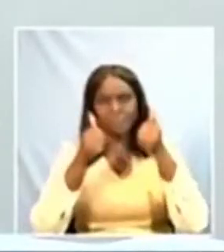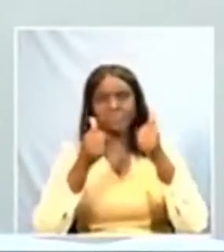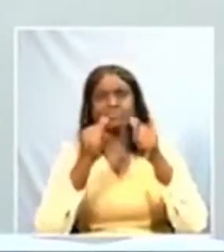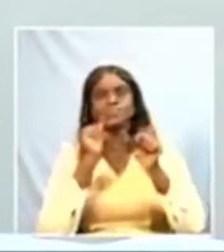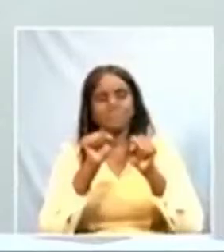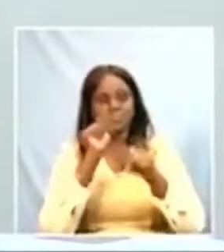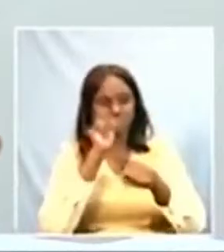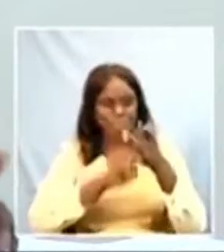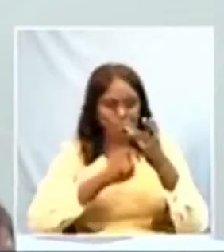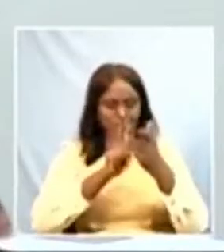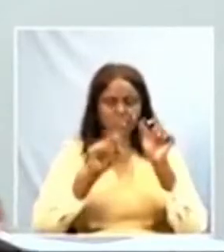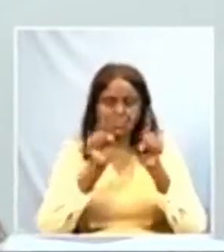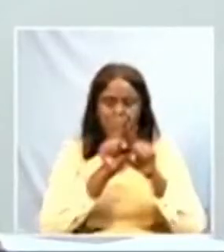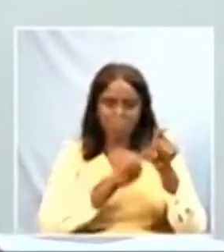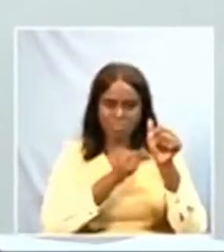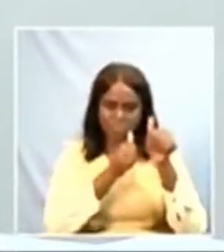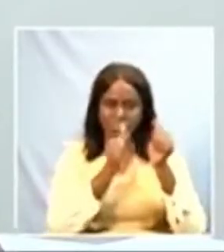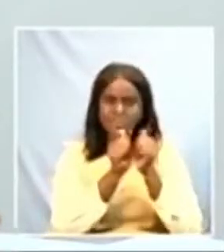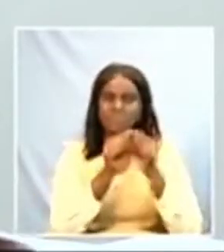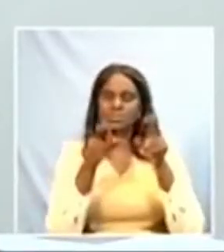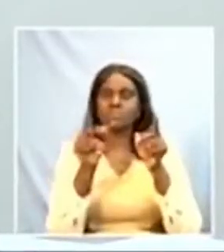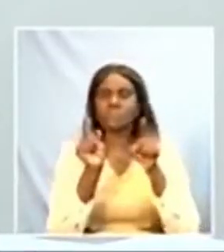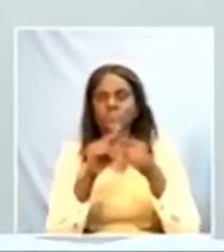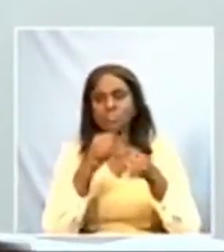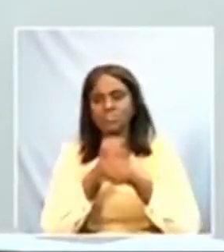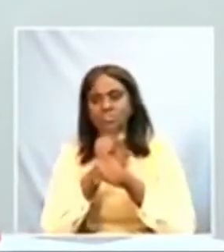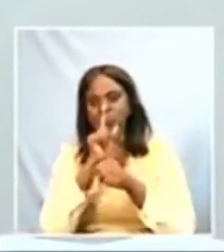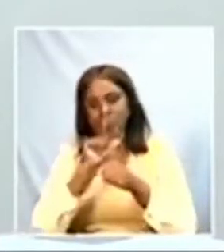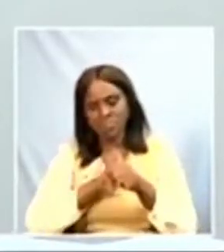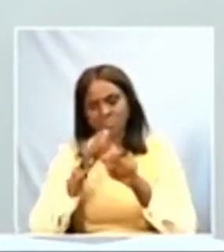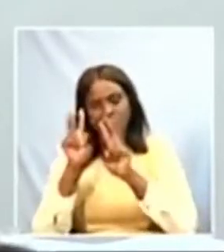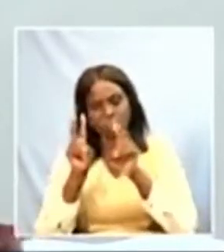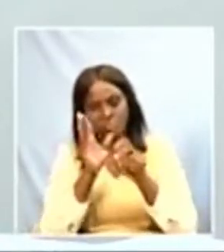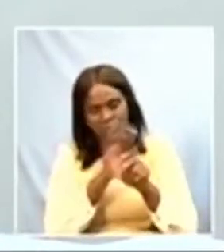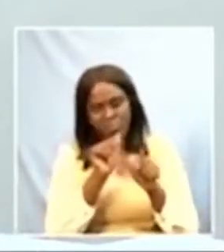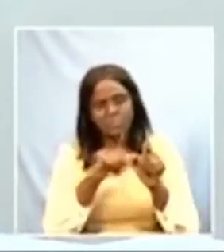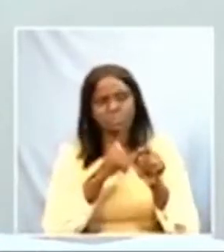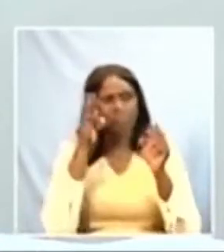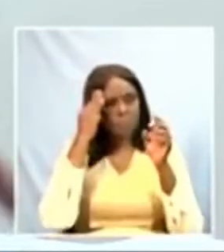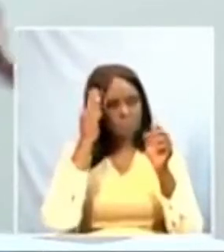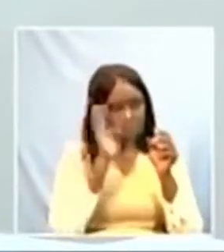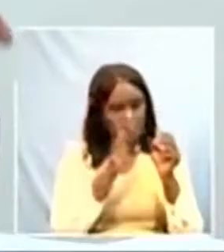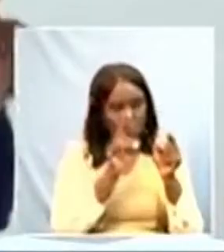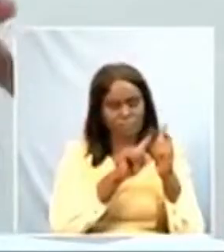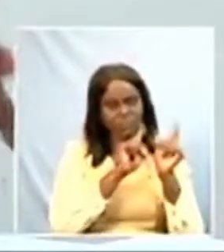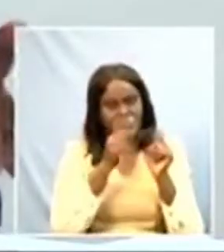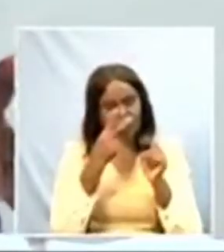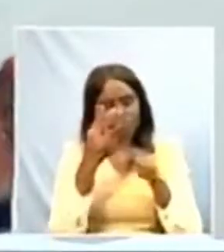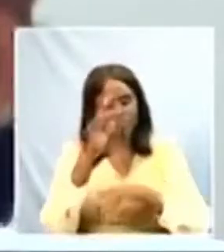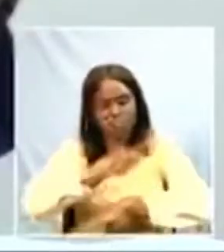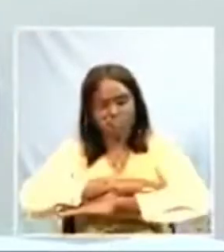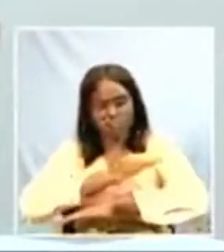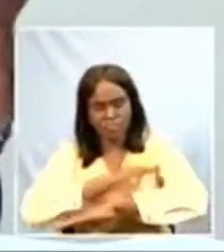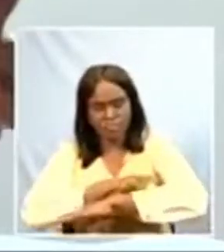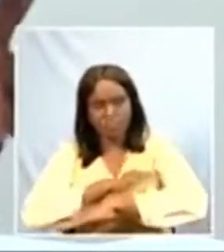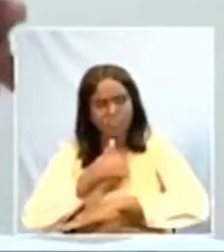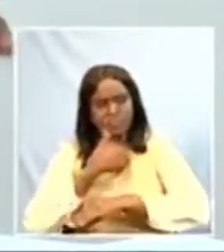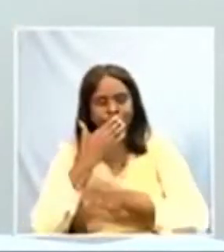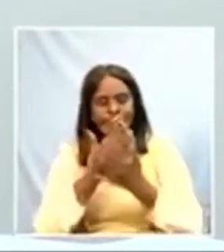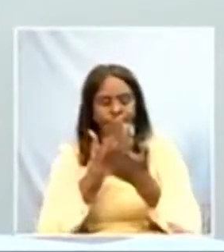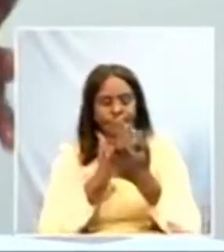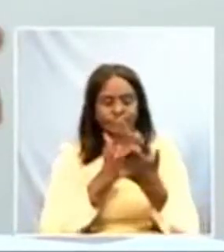a costing according to the terrain, to ensure that we monitor. We are competent to go and see the desks, that they are